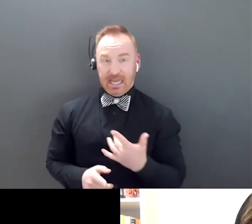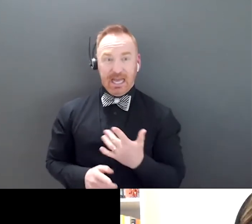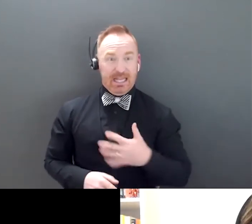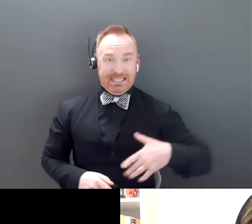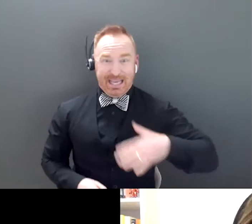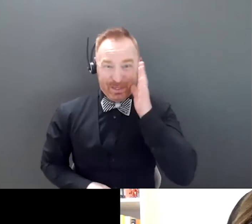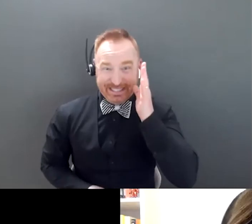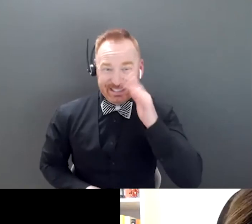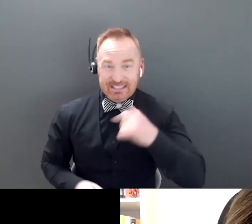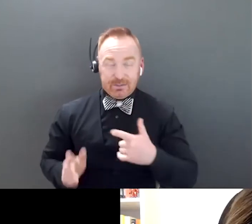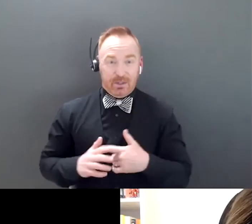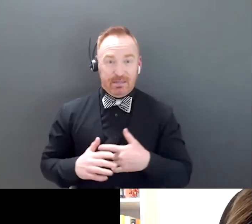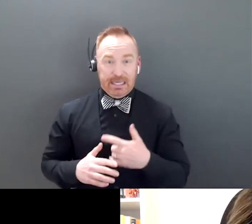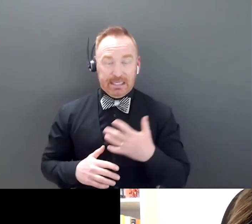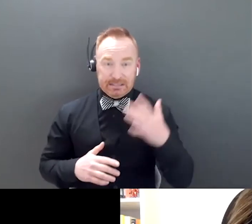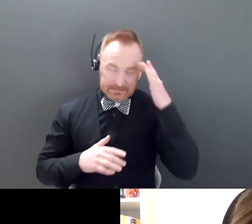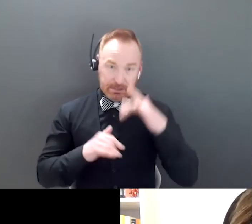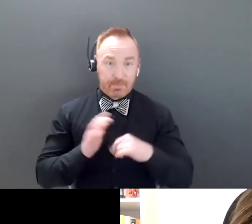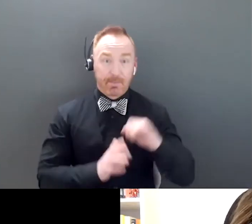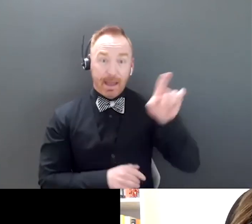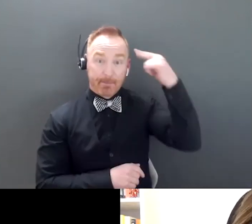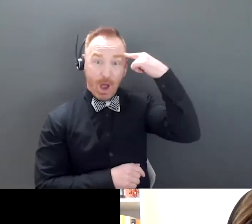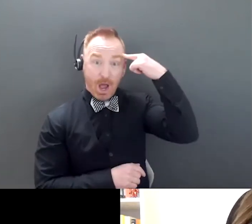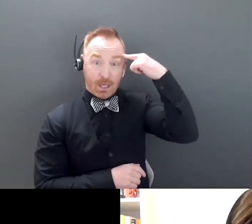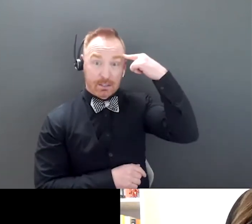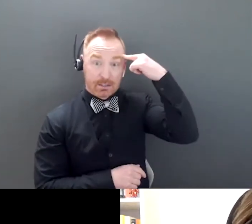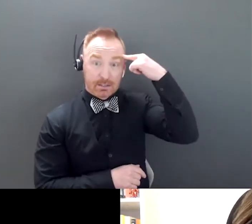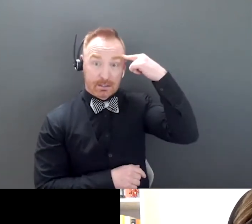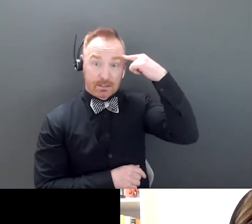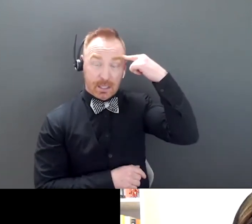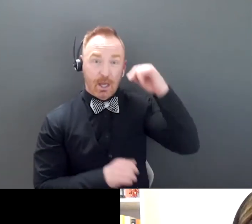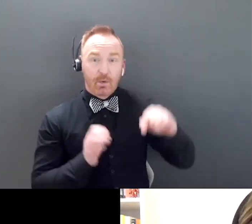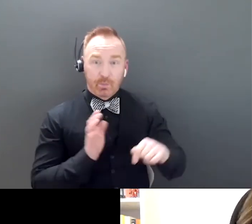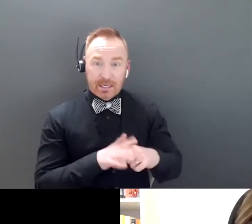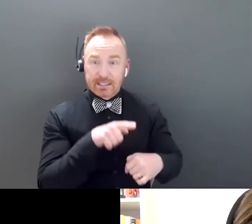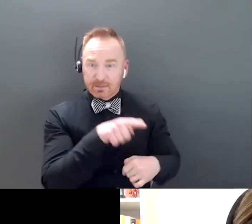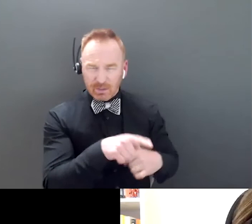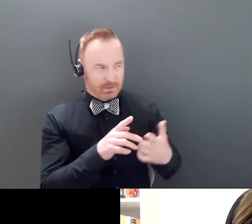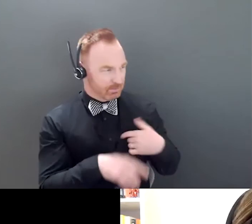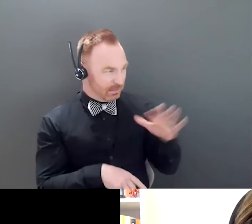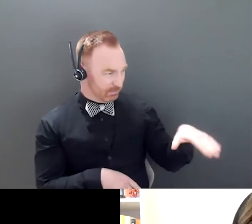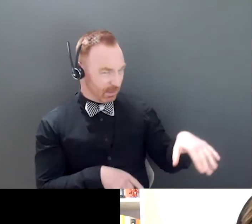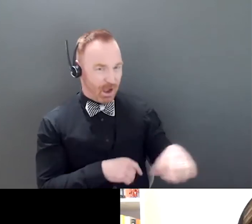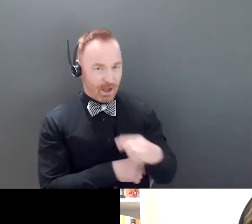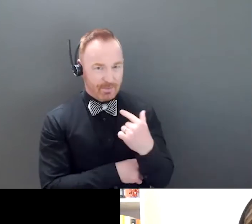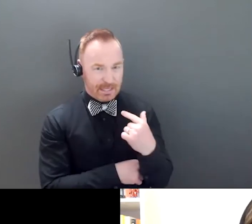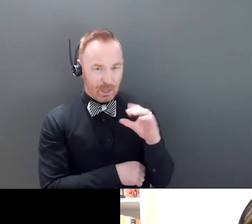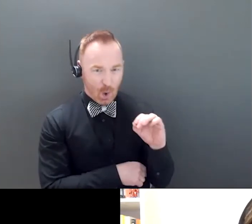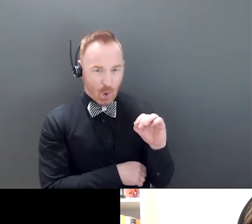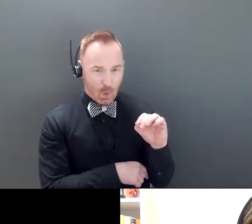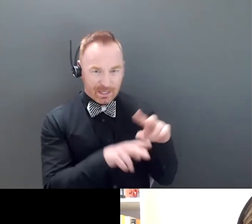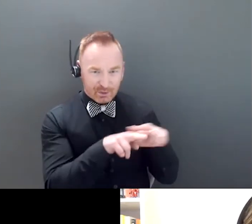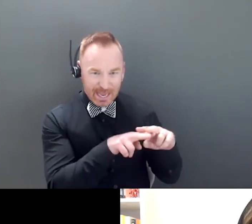took, like, it was my boss that went with me on the GO train to be like, did you know you can take this? I'm like,